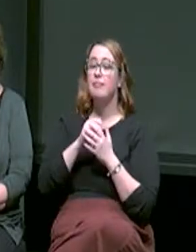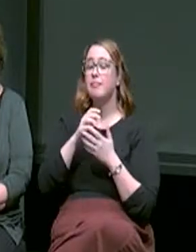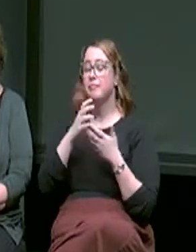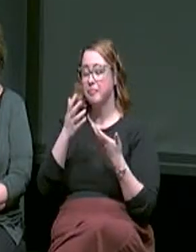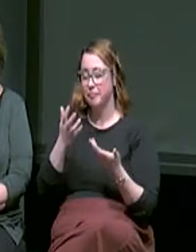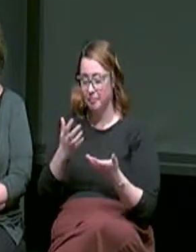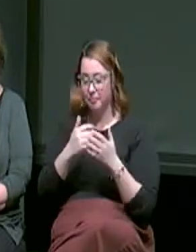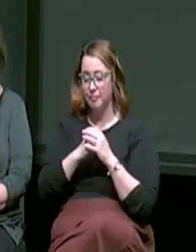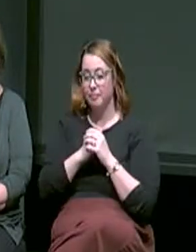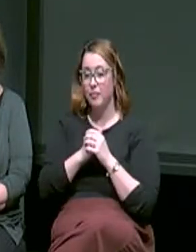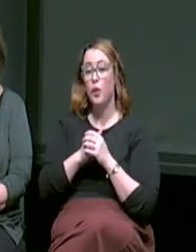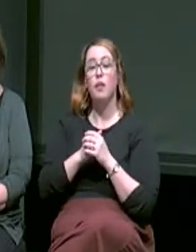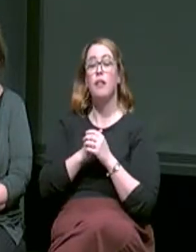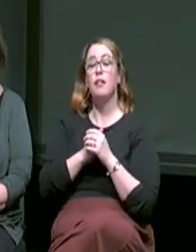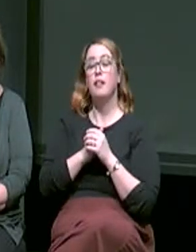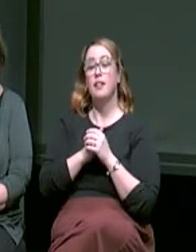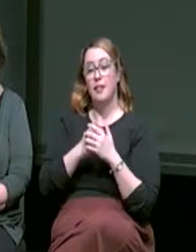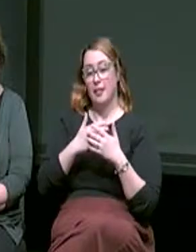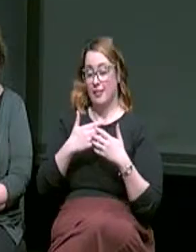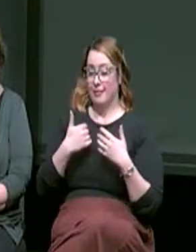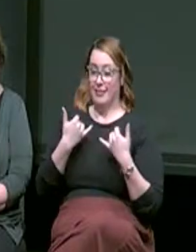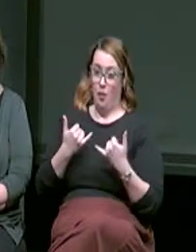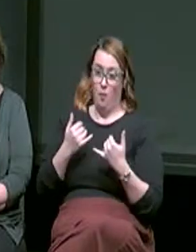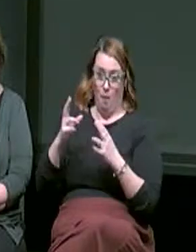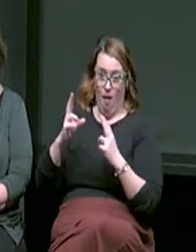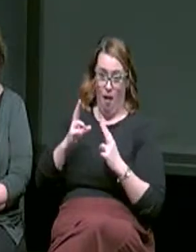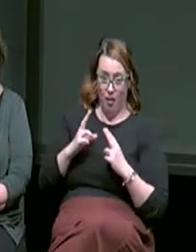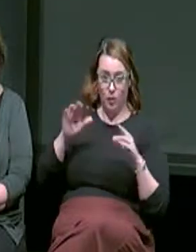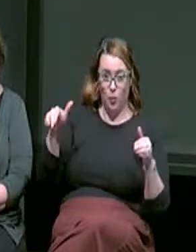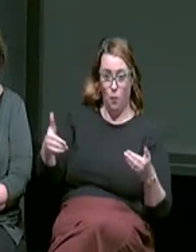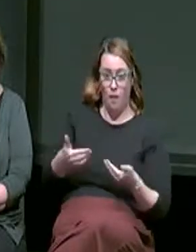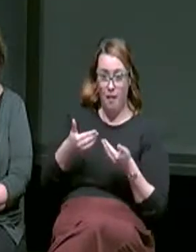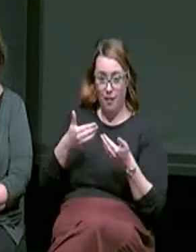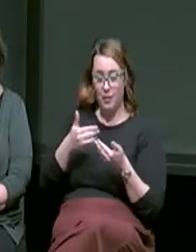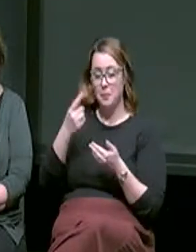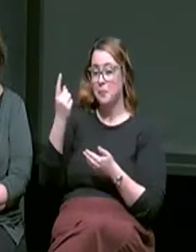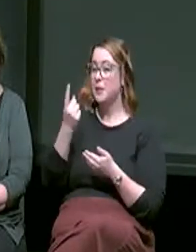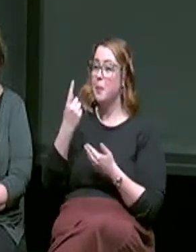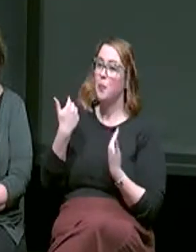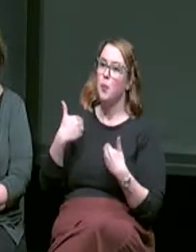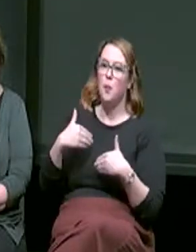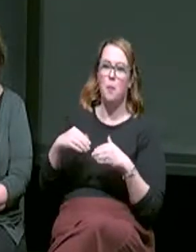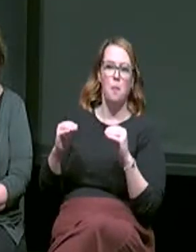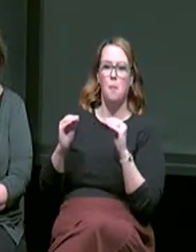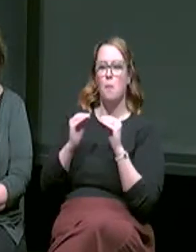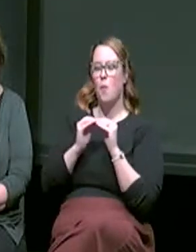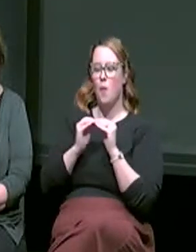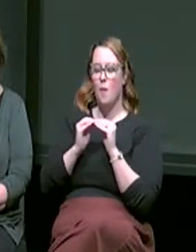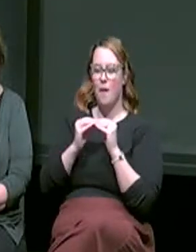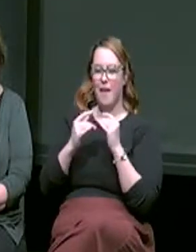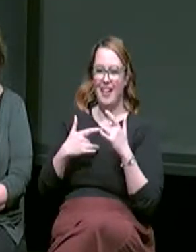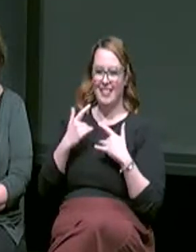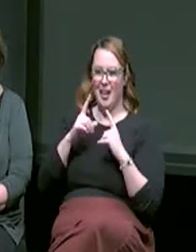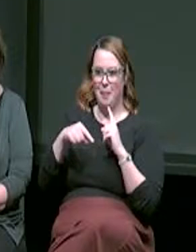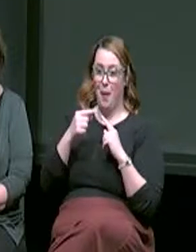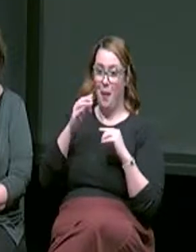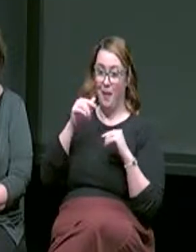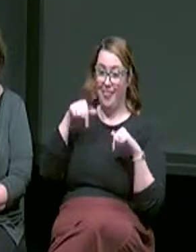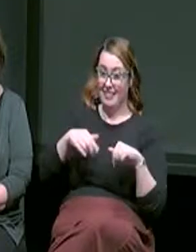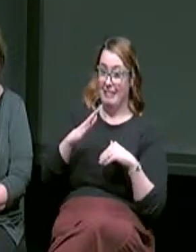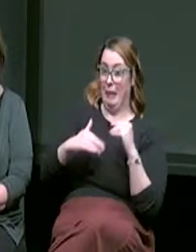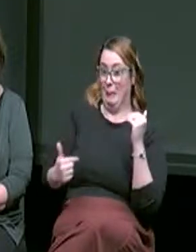And with that, it is my honor to welcome up to the stage someone even more excited about this than